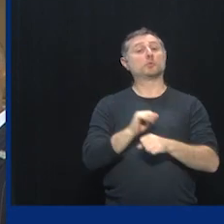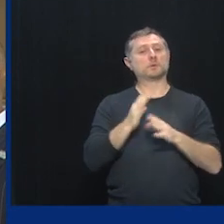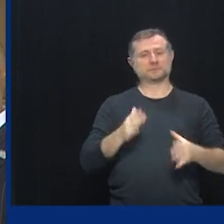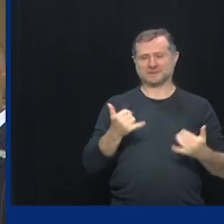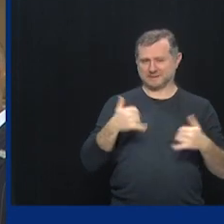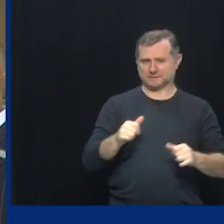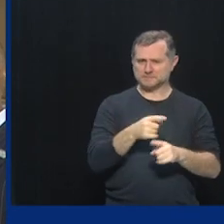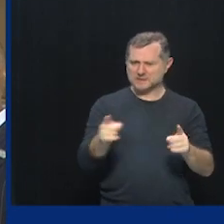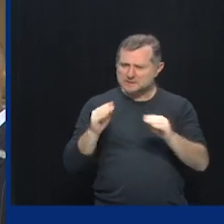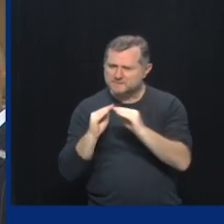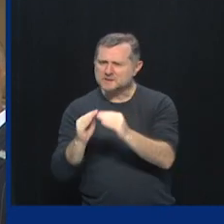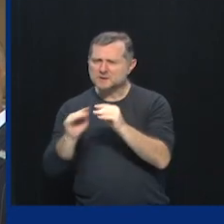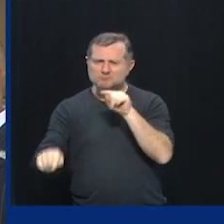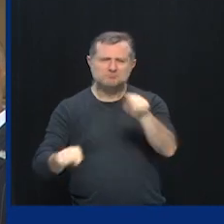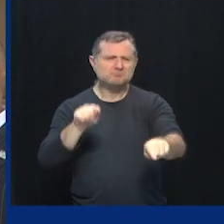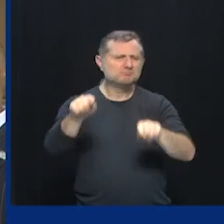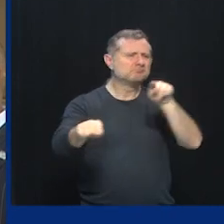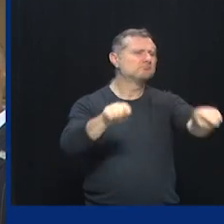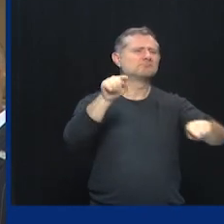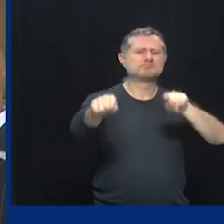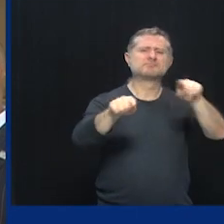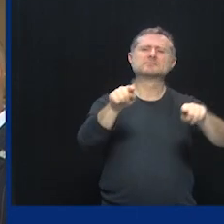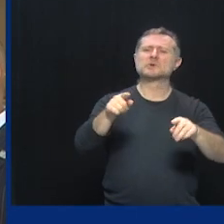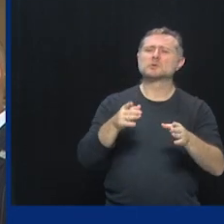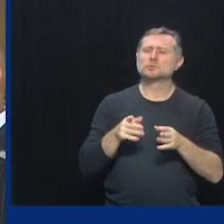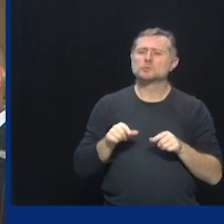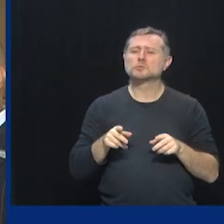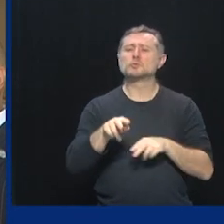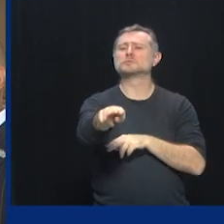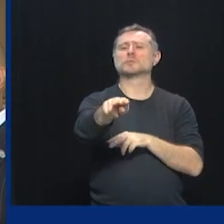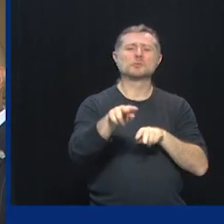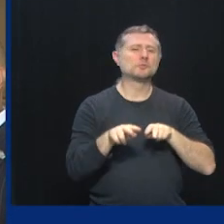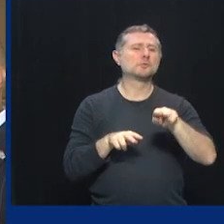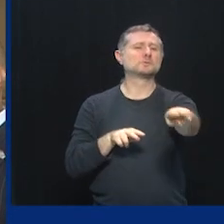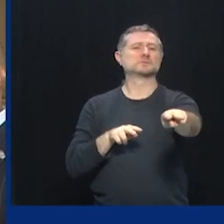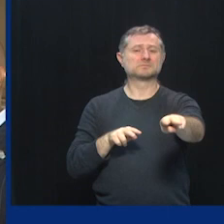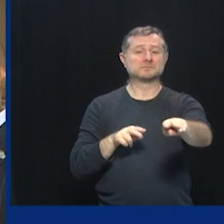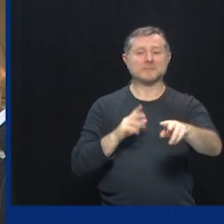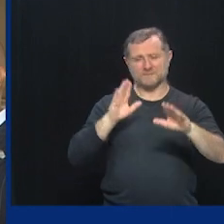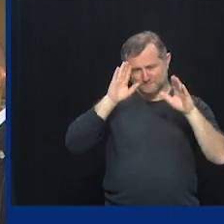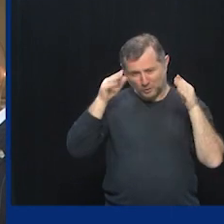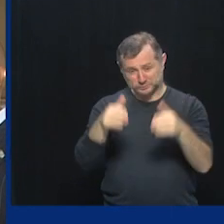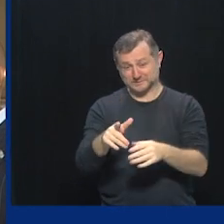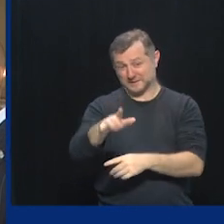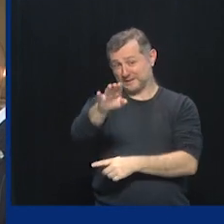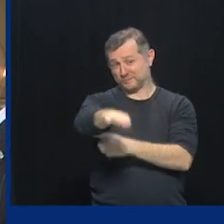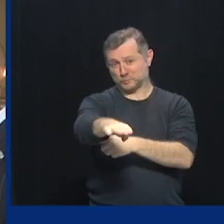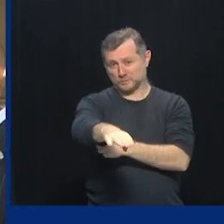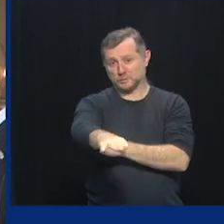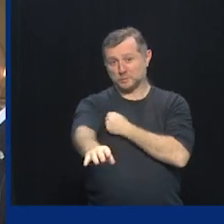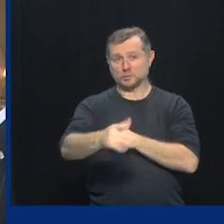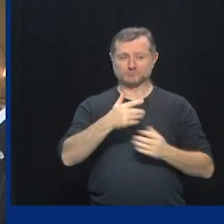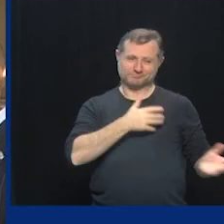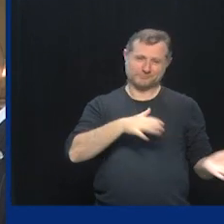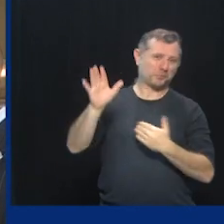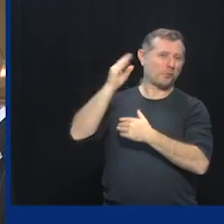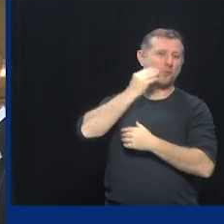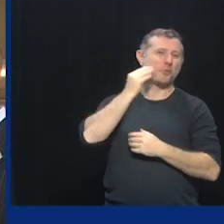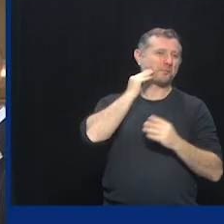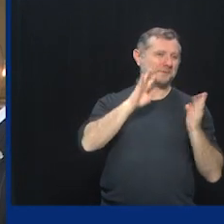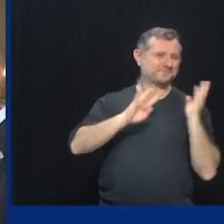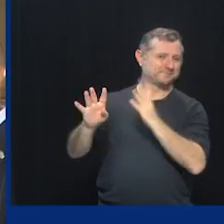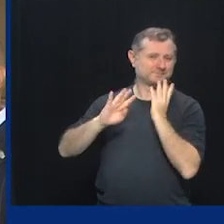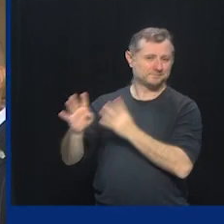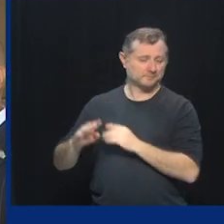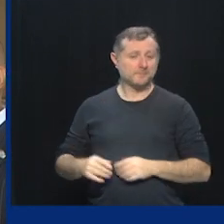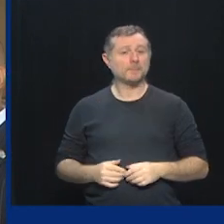Washington back. As I mentioned, we're targeting the PM rush right here in Great Neck. Debris, you can see it, but they are there, and